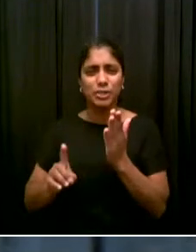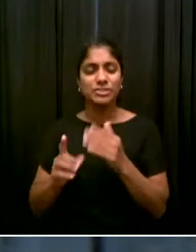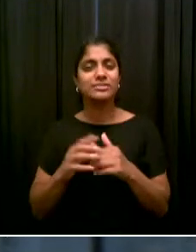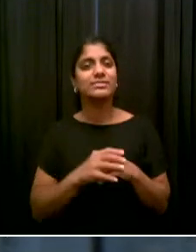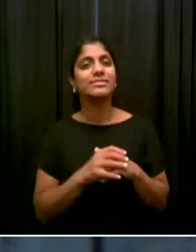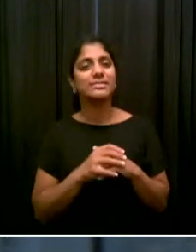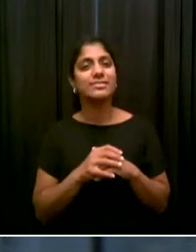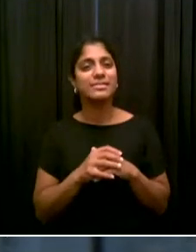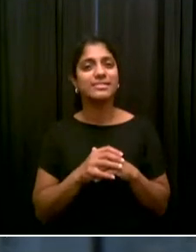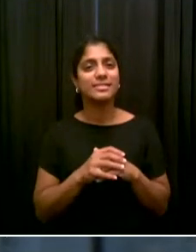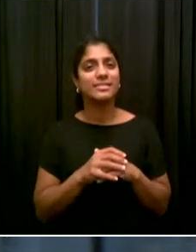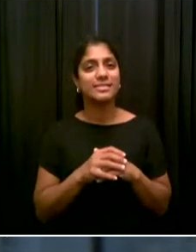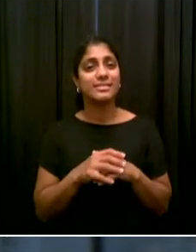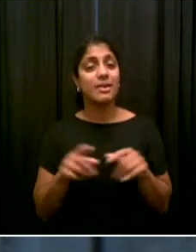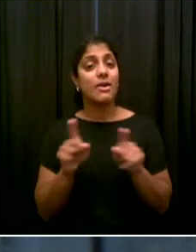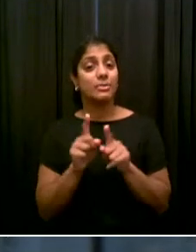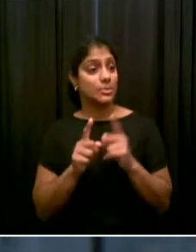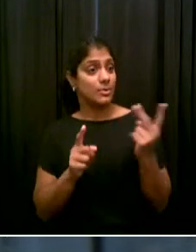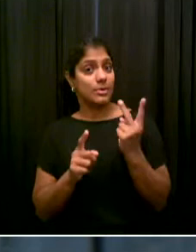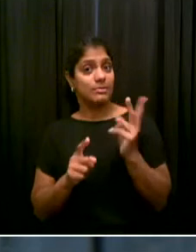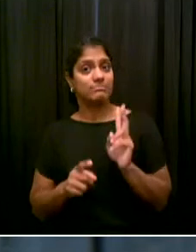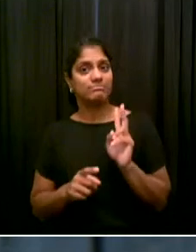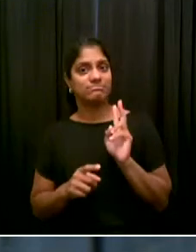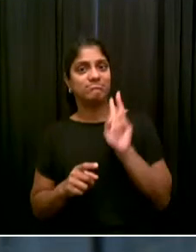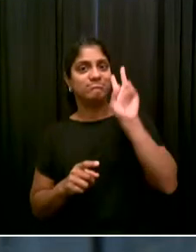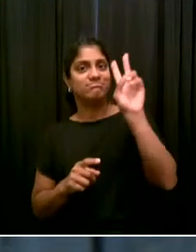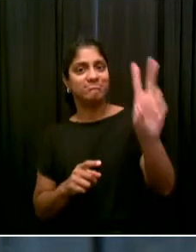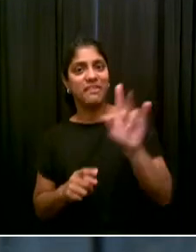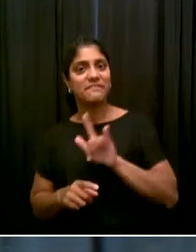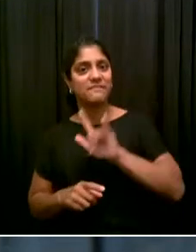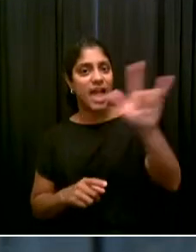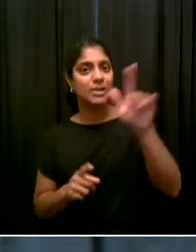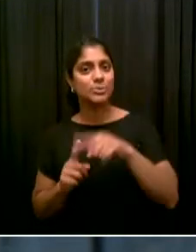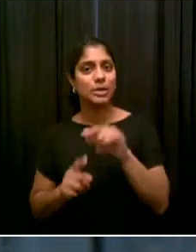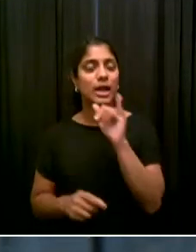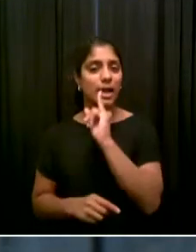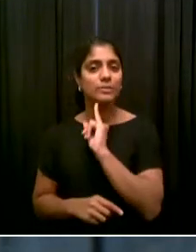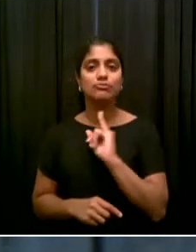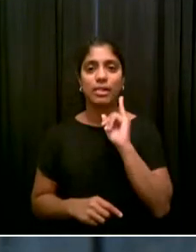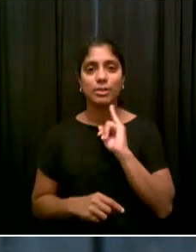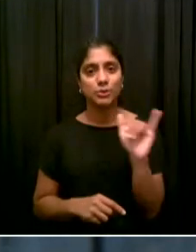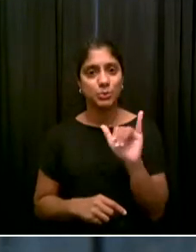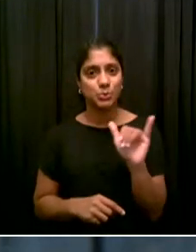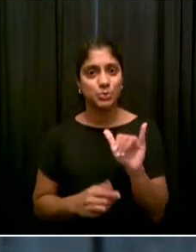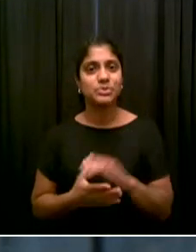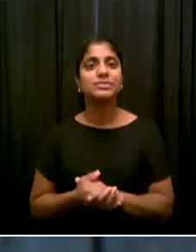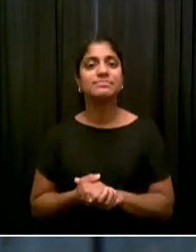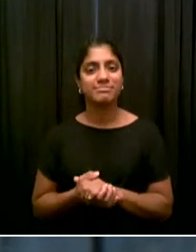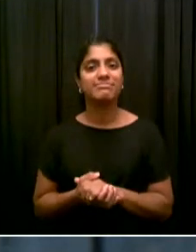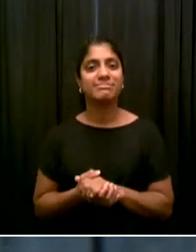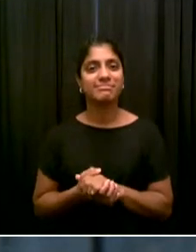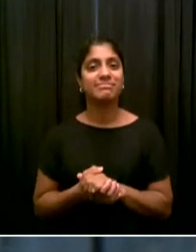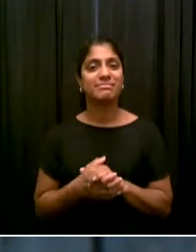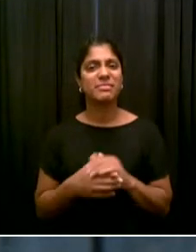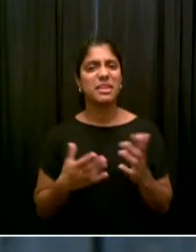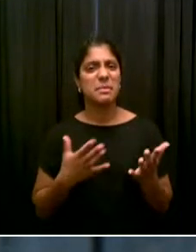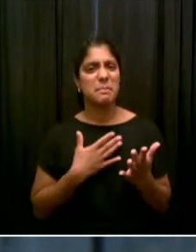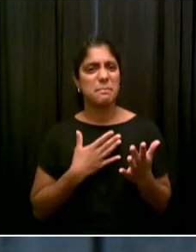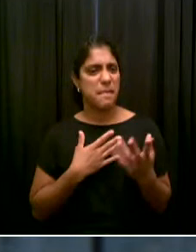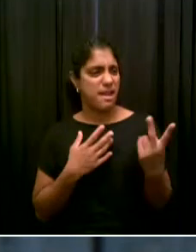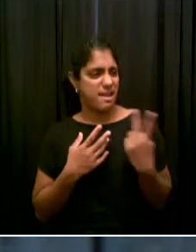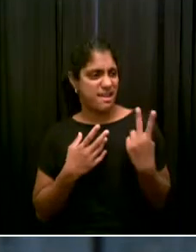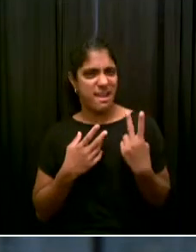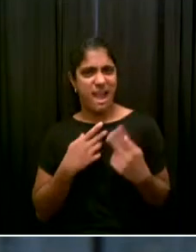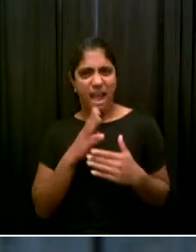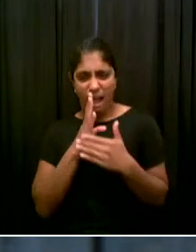at City Hall together with you as my teacher, as my friend. And I hope that I learn many more things from